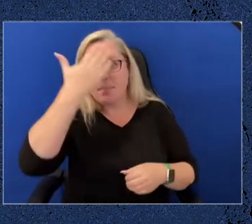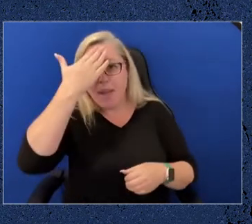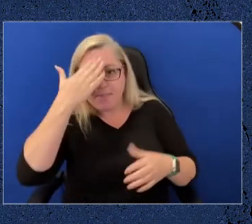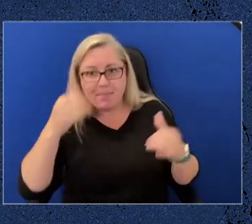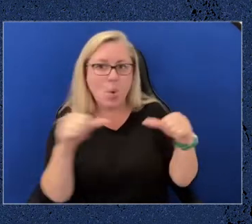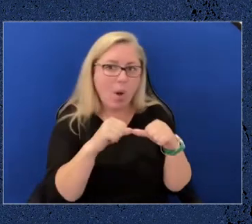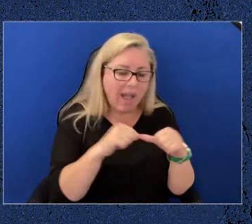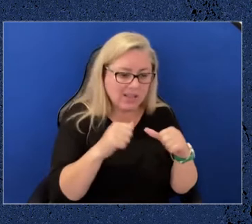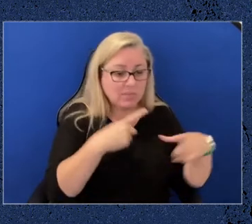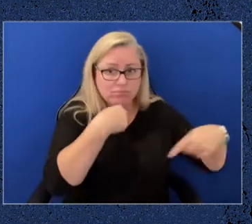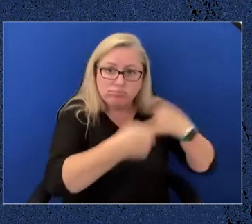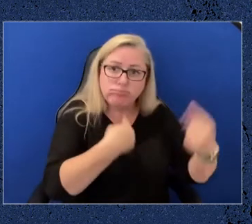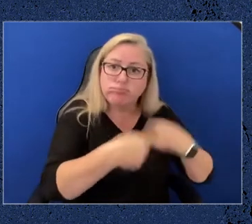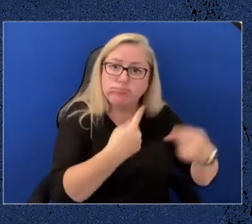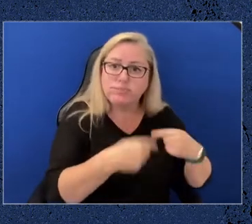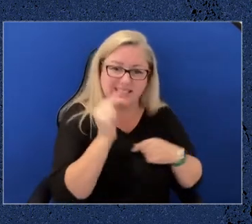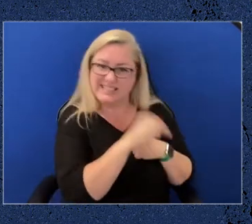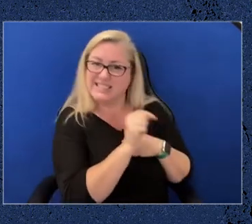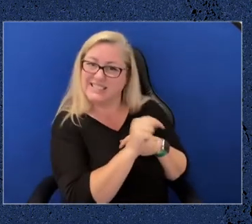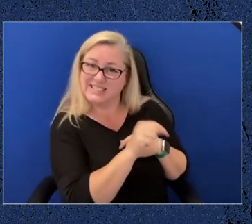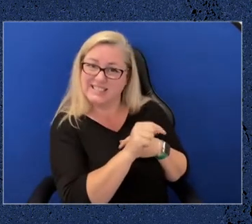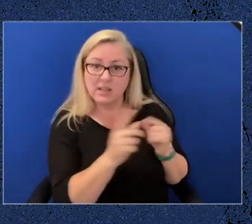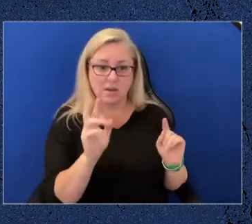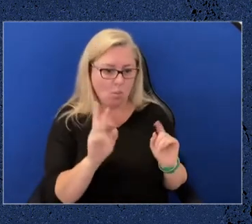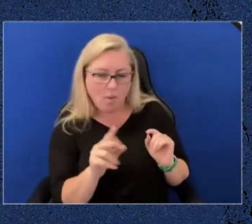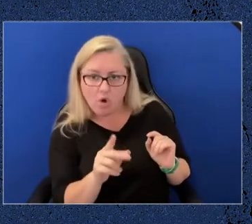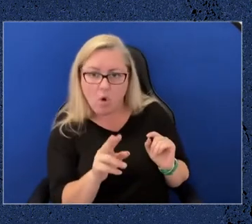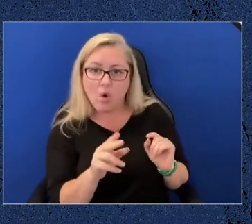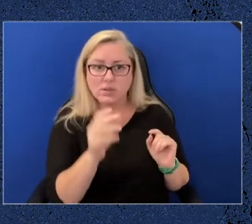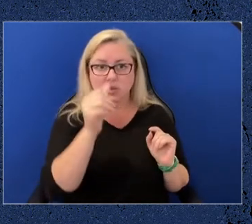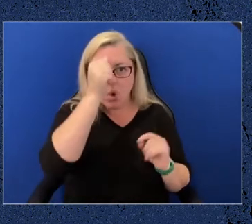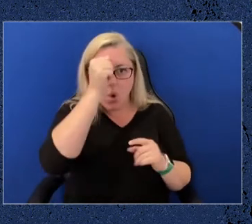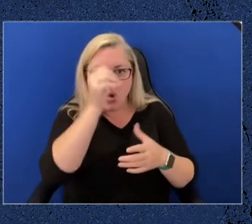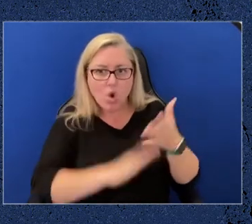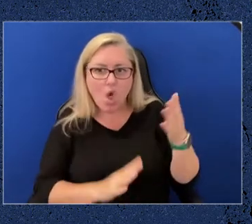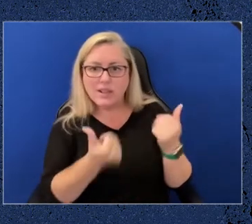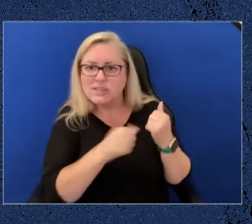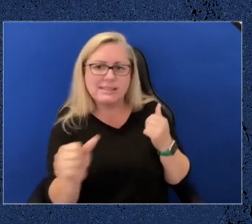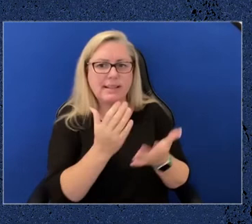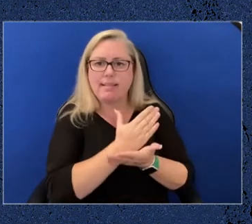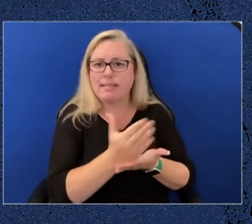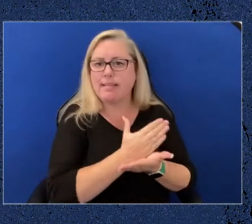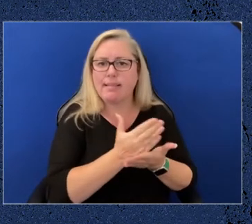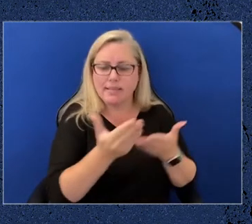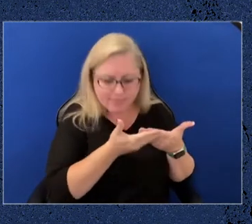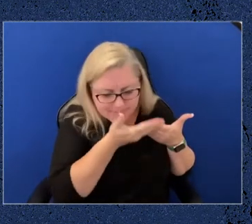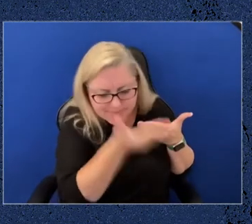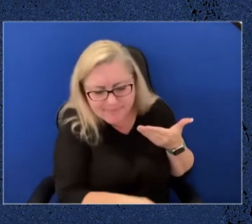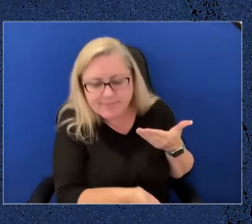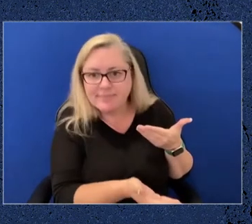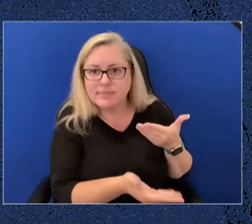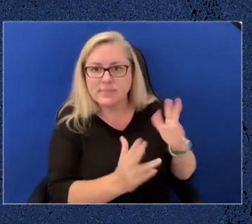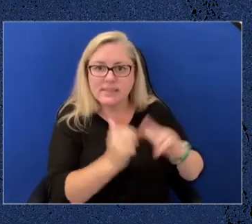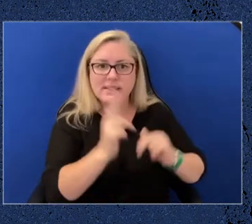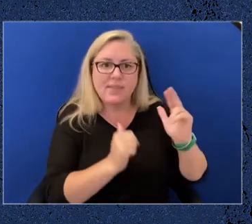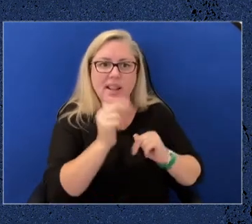their daughter that this is such and such for this purpose. So the knowledge is still being transmitted and developed.